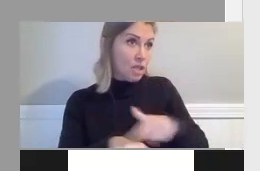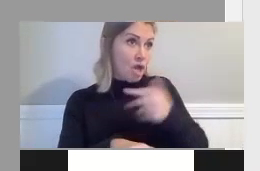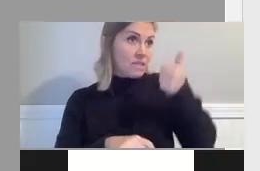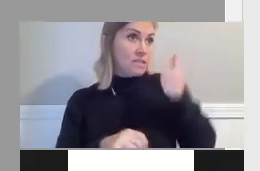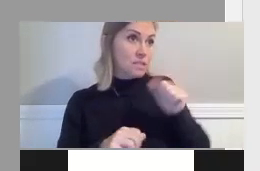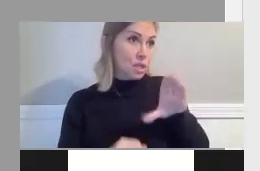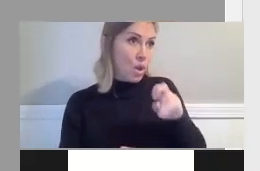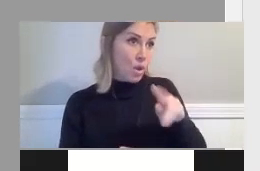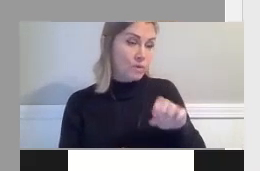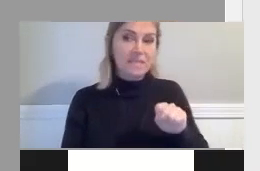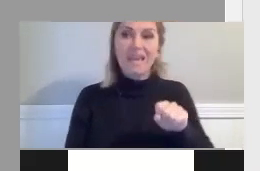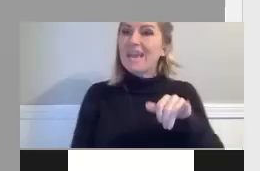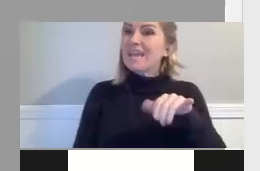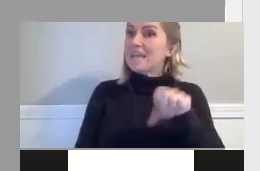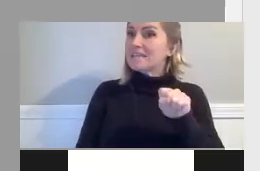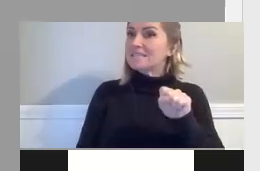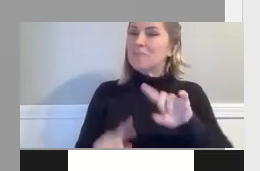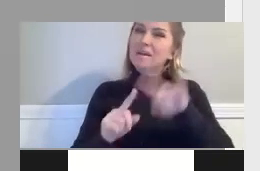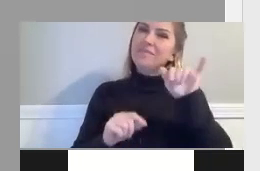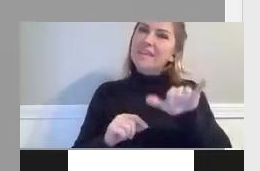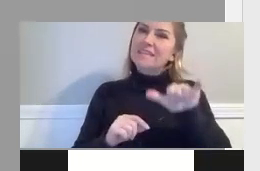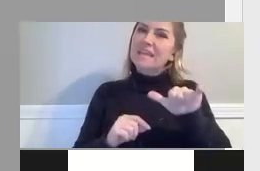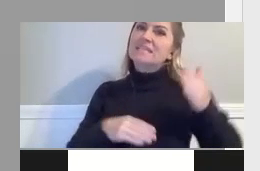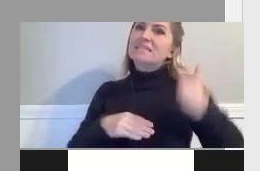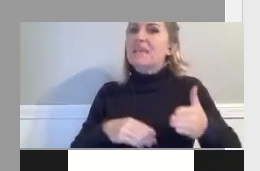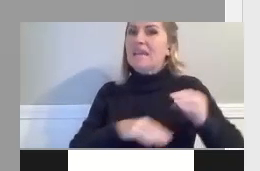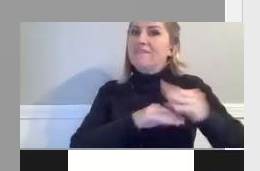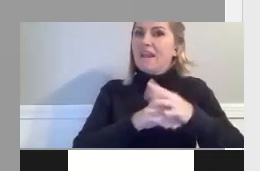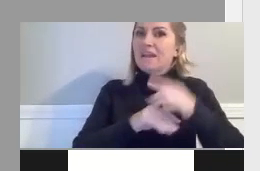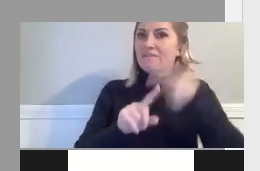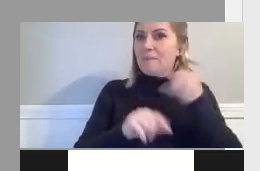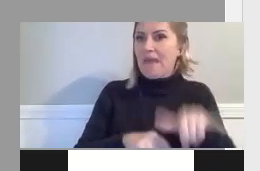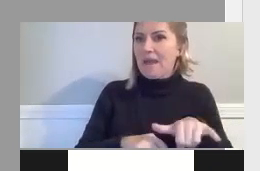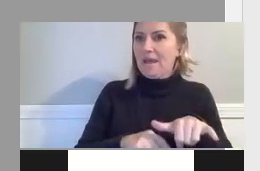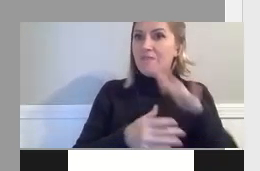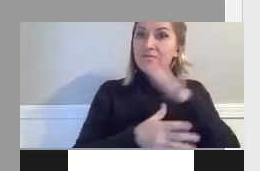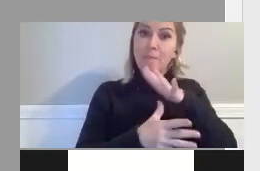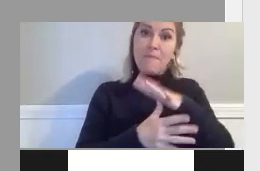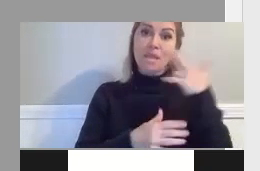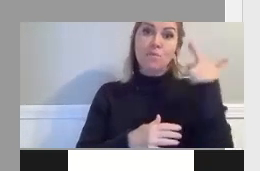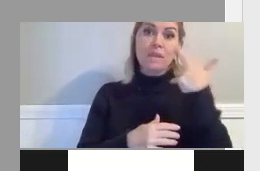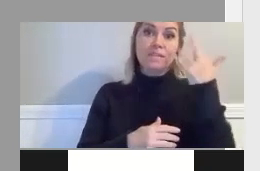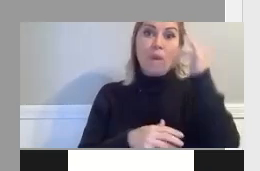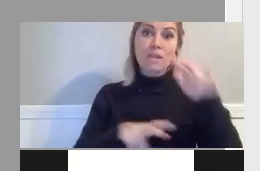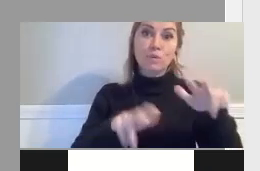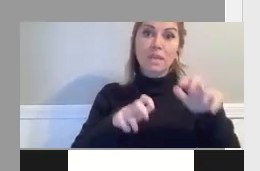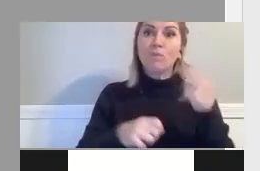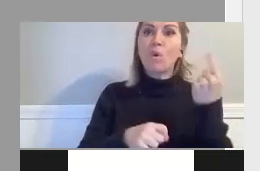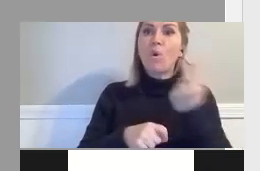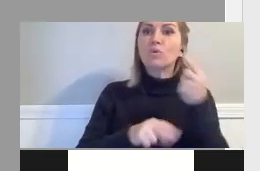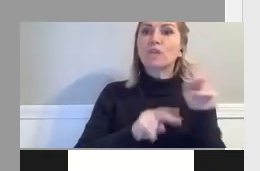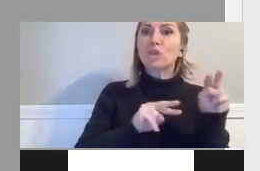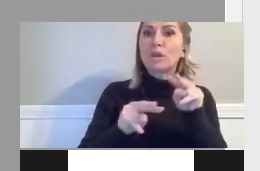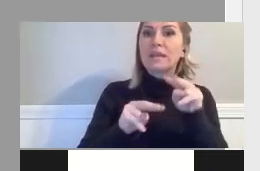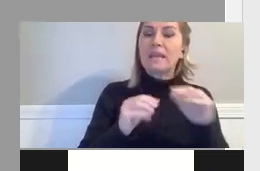Yes, yes, but that is a side effect of this algorithm, right? The main reason that it is greedy, because we are only looking at the lowest